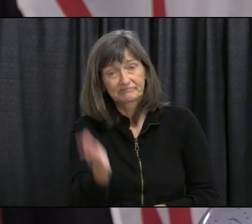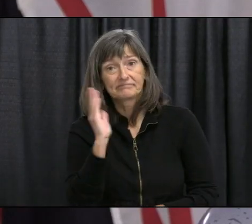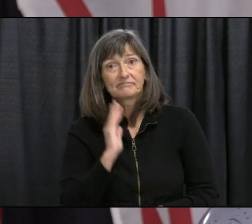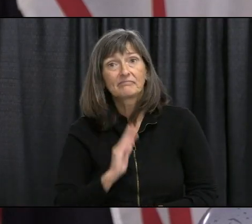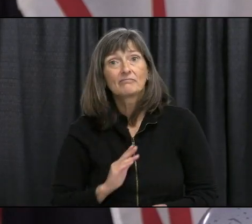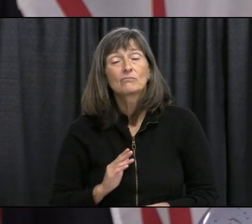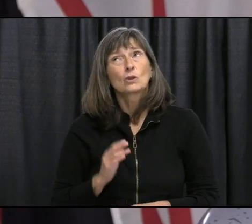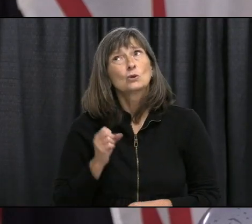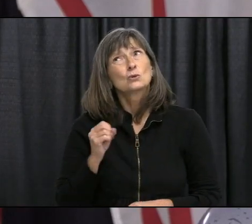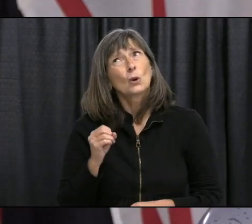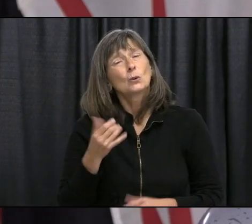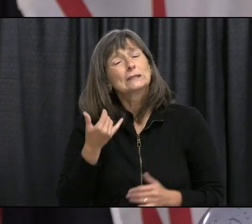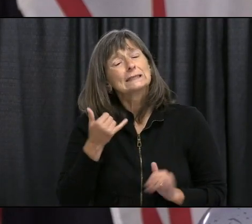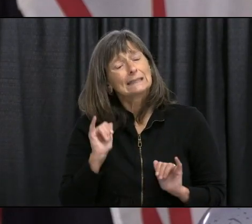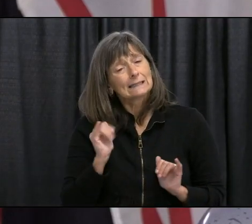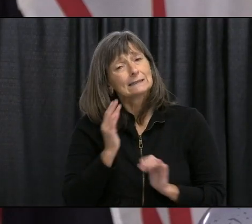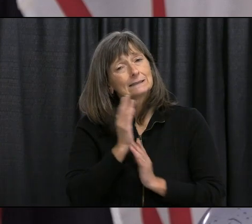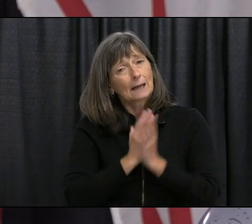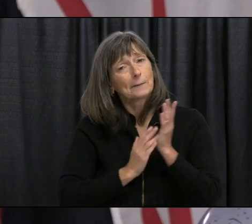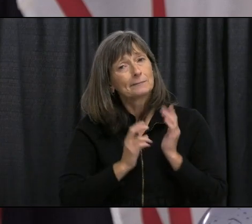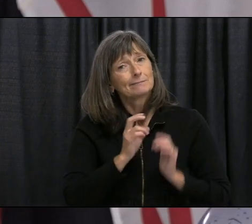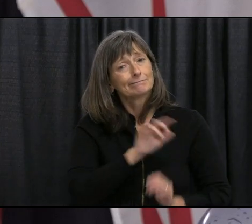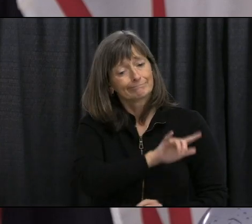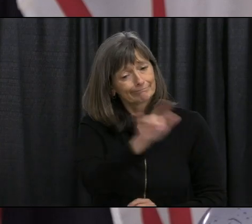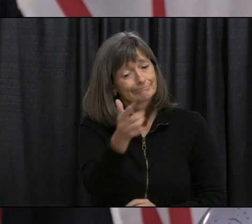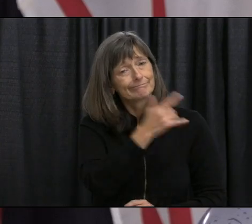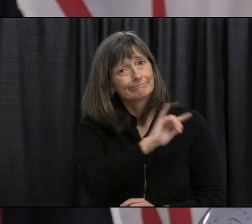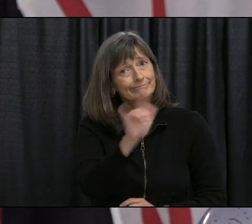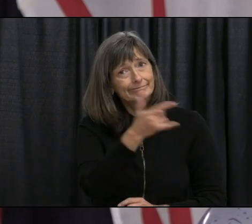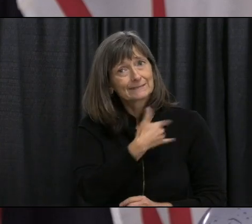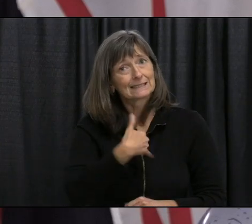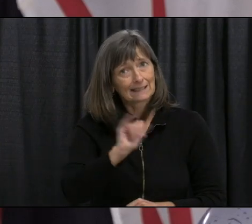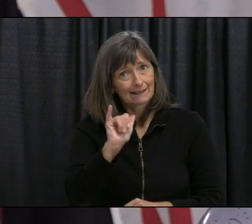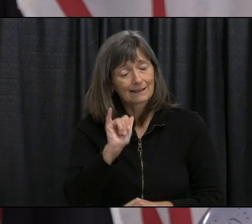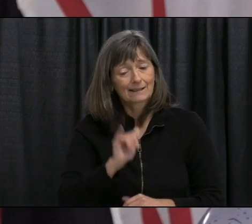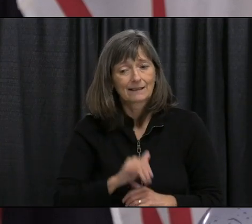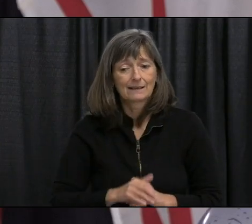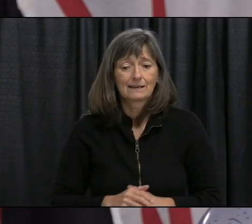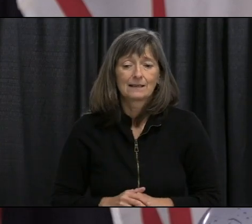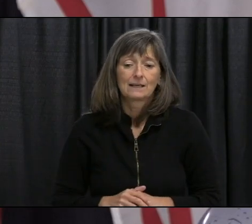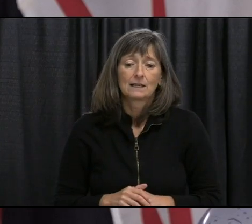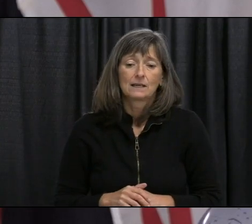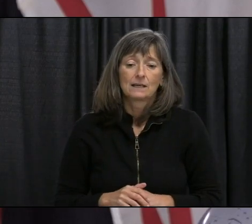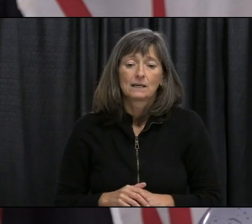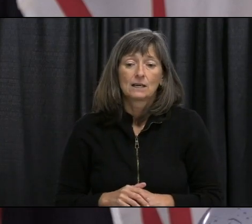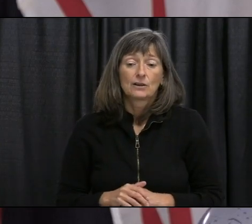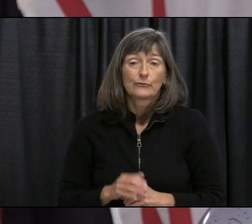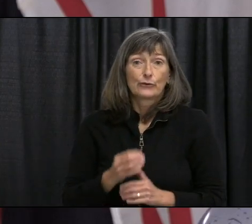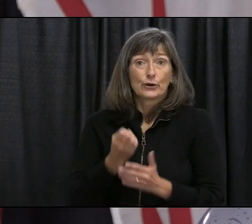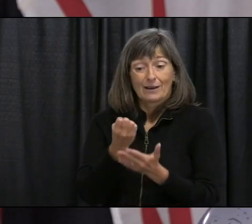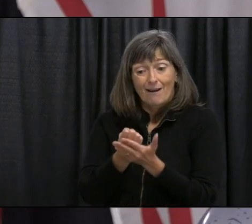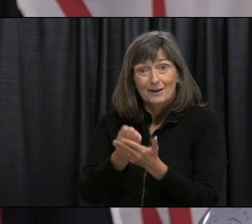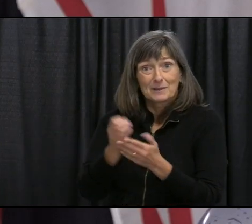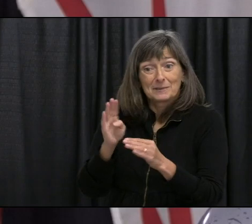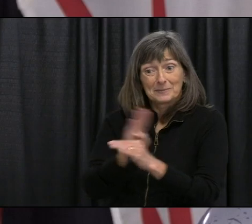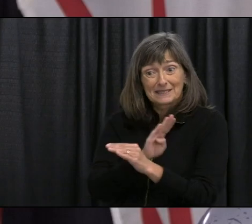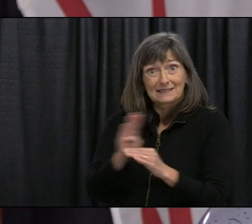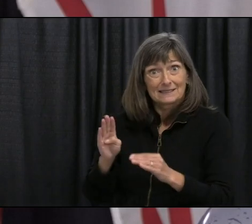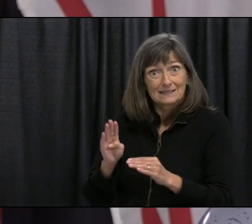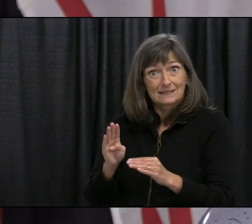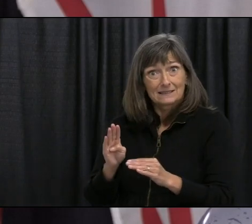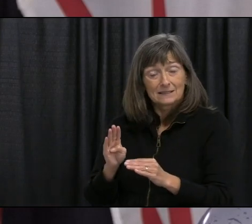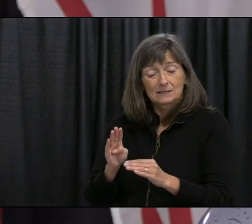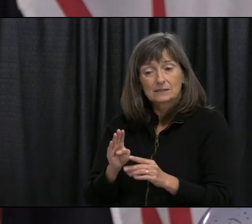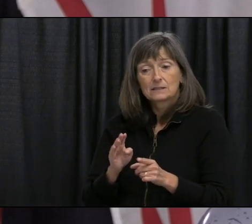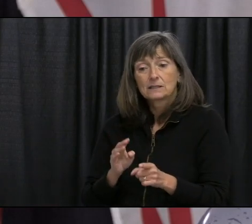is travel in and out. From the point of view of the economy,